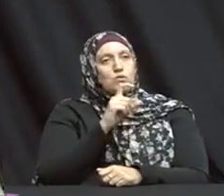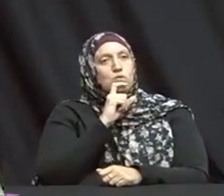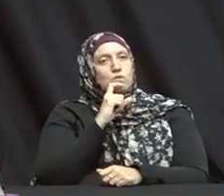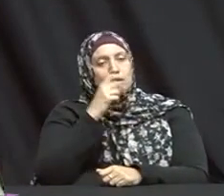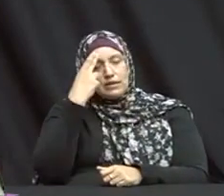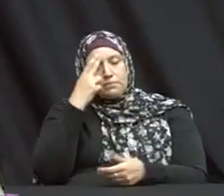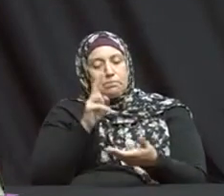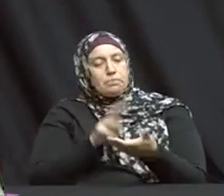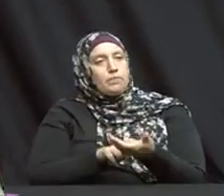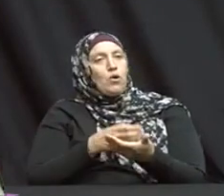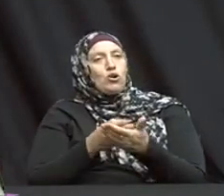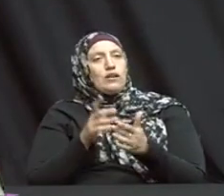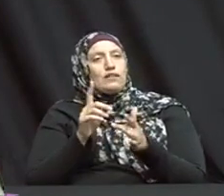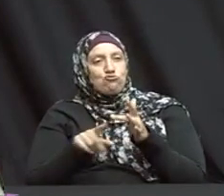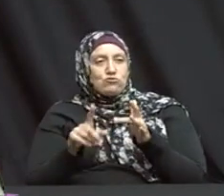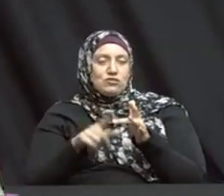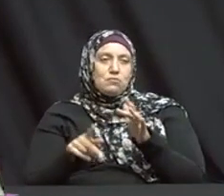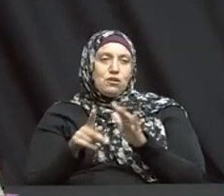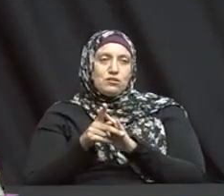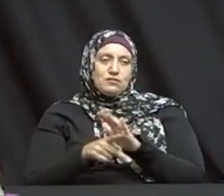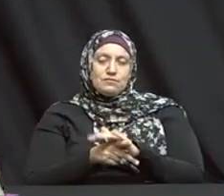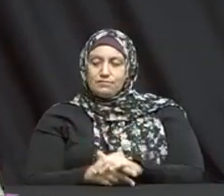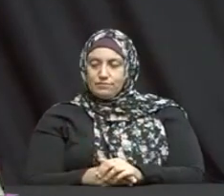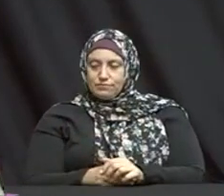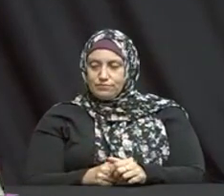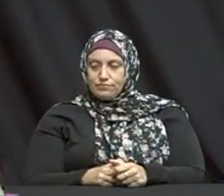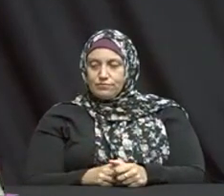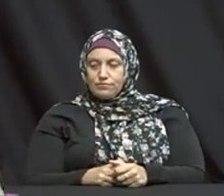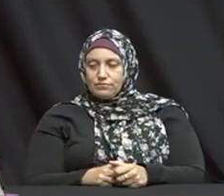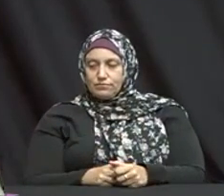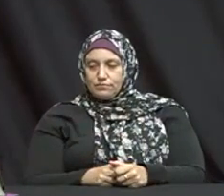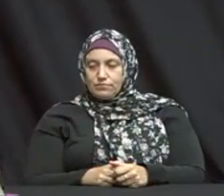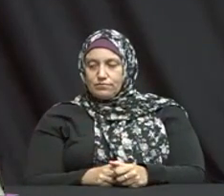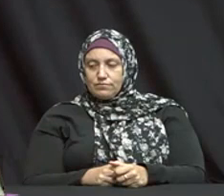policy. So do I understand what you're saying